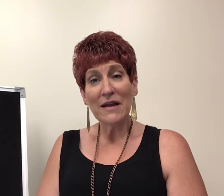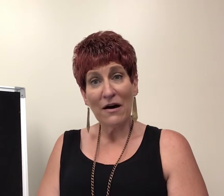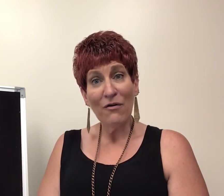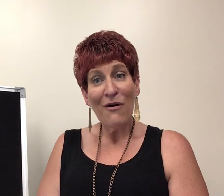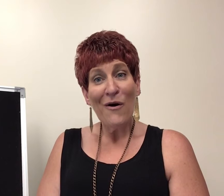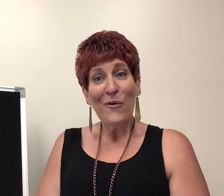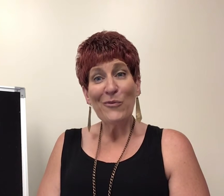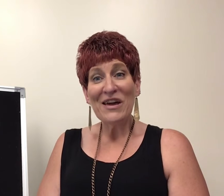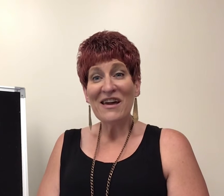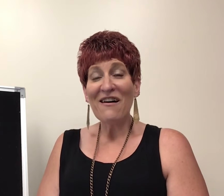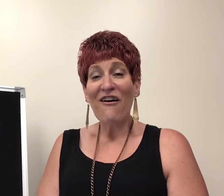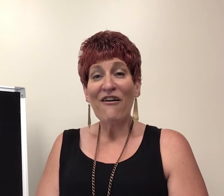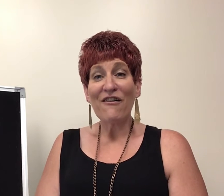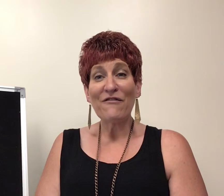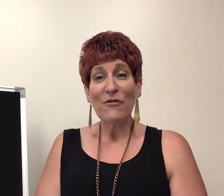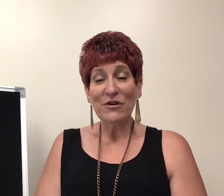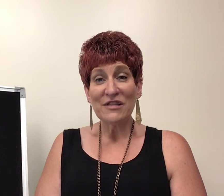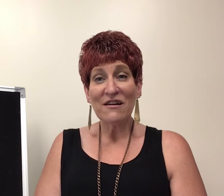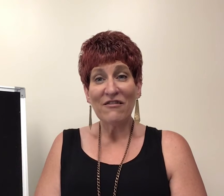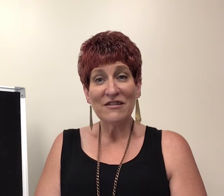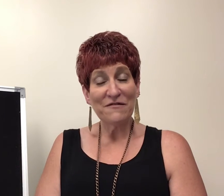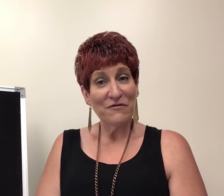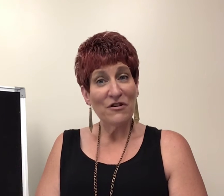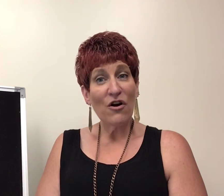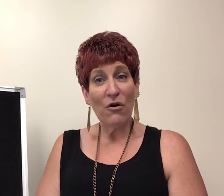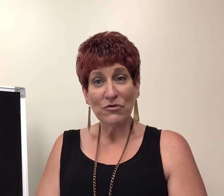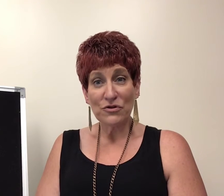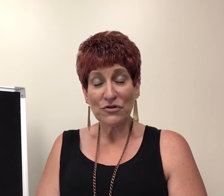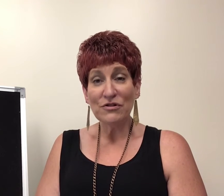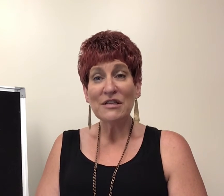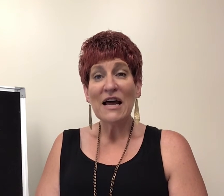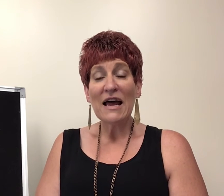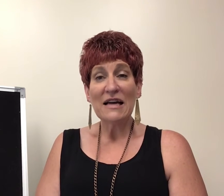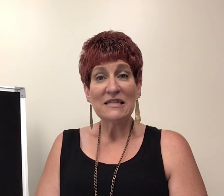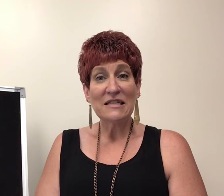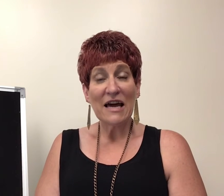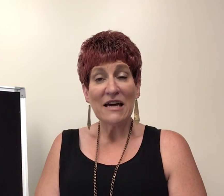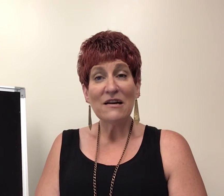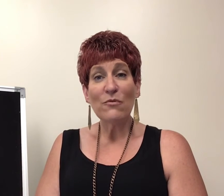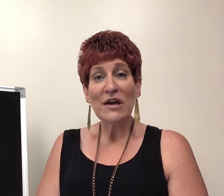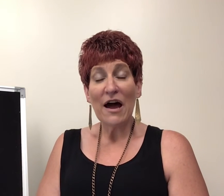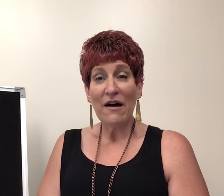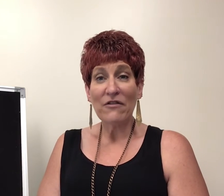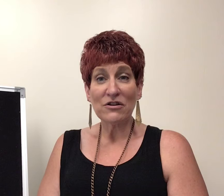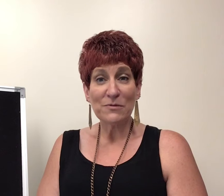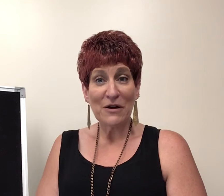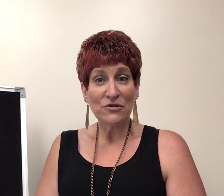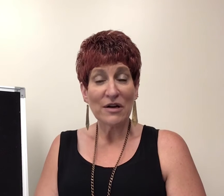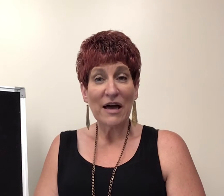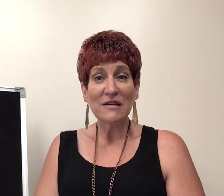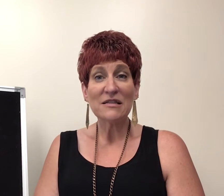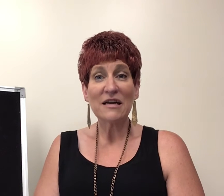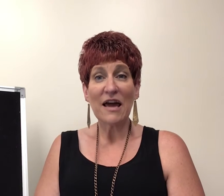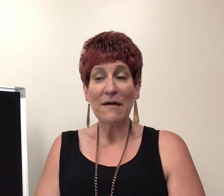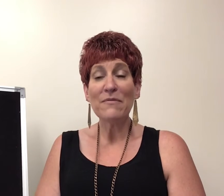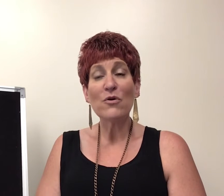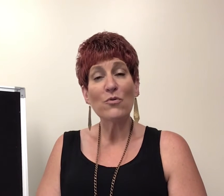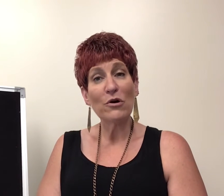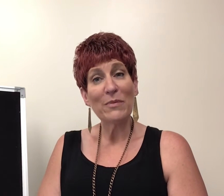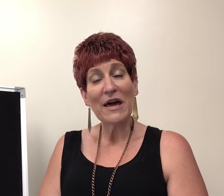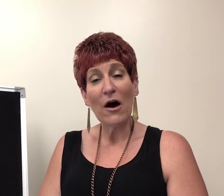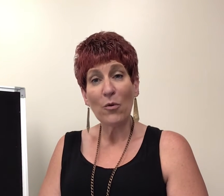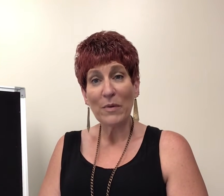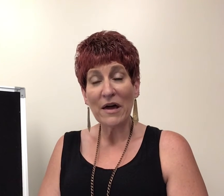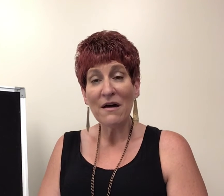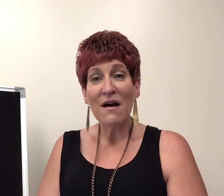with Bucknell, we are focusing on different cultures. And today we have our special guest, Gabe, who